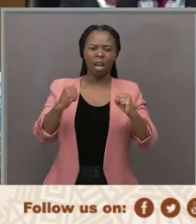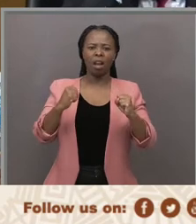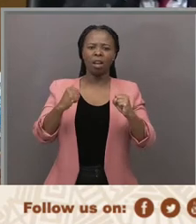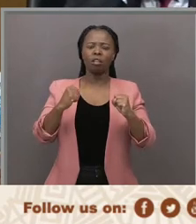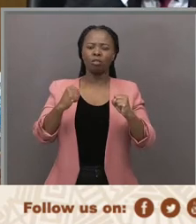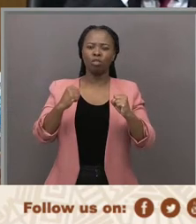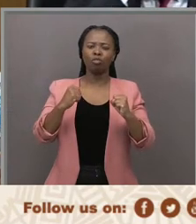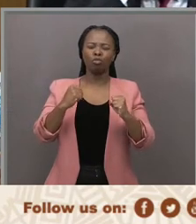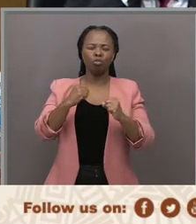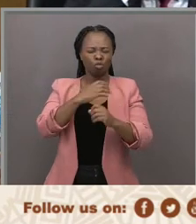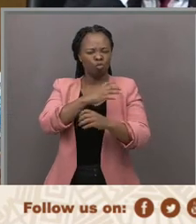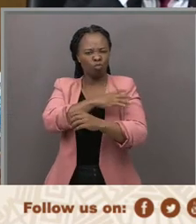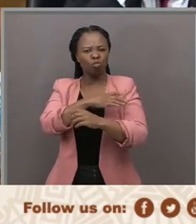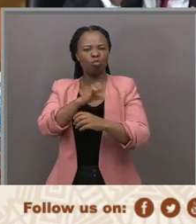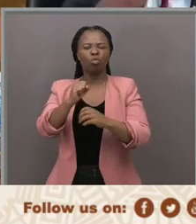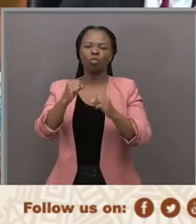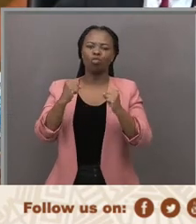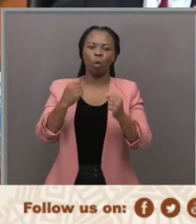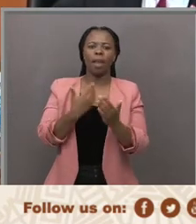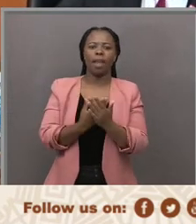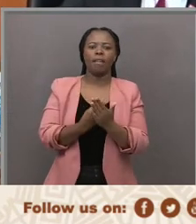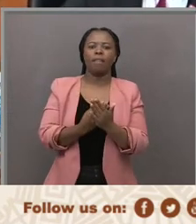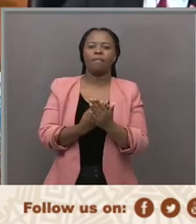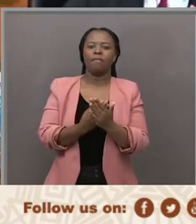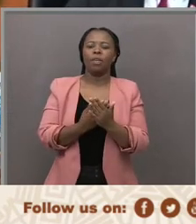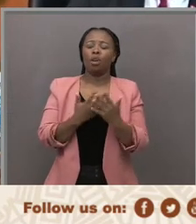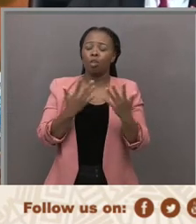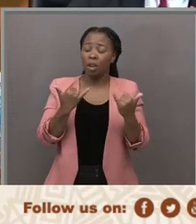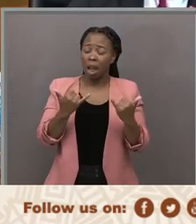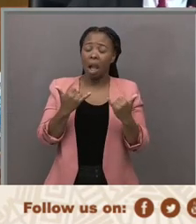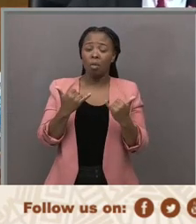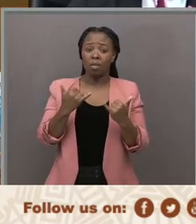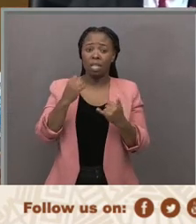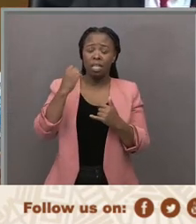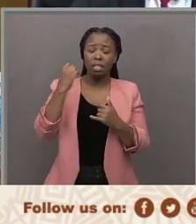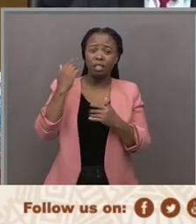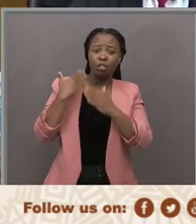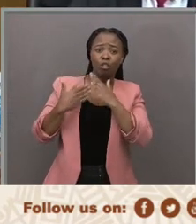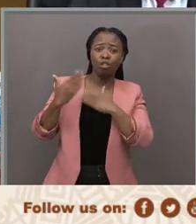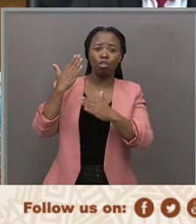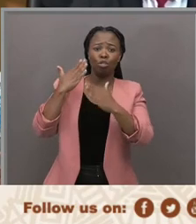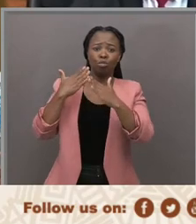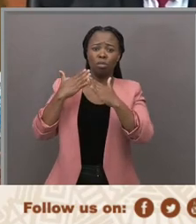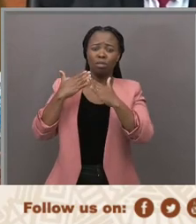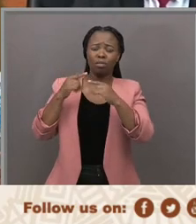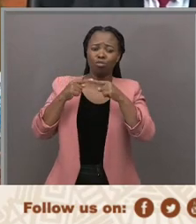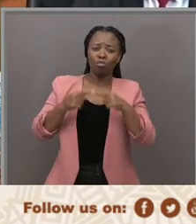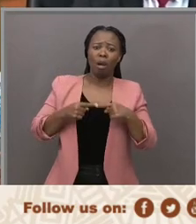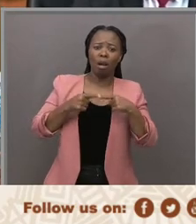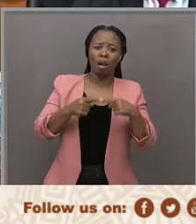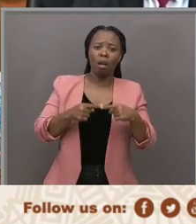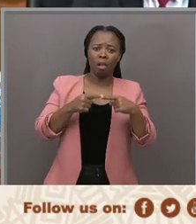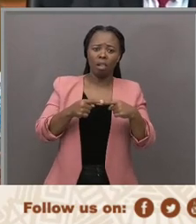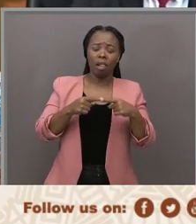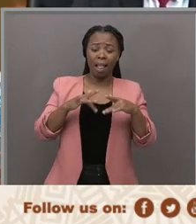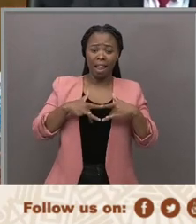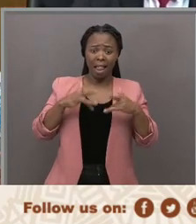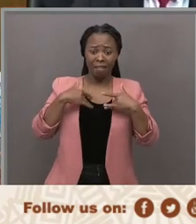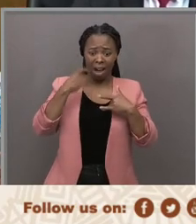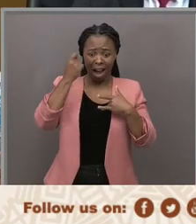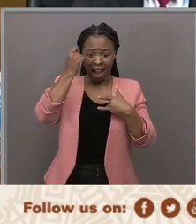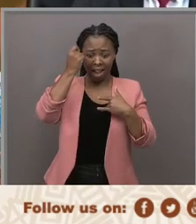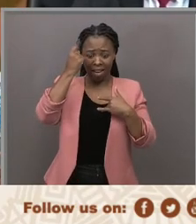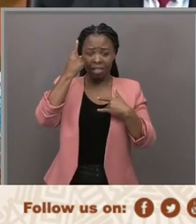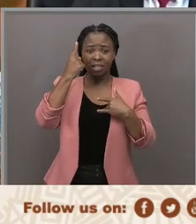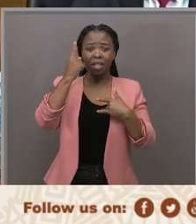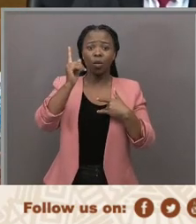history and the history of our struggle that life can only be understood backwards, but it